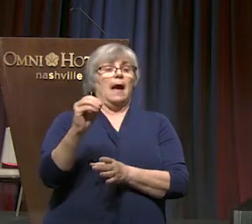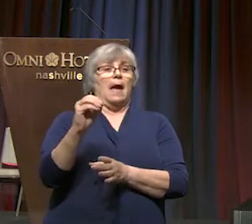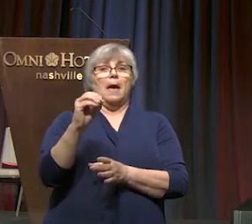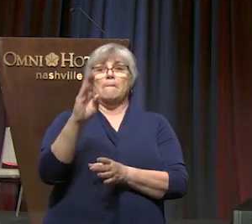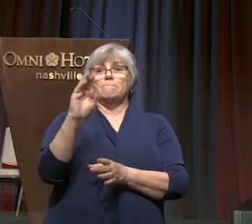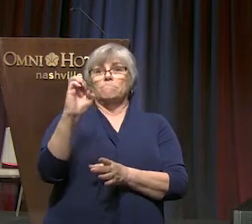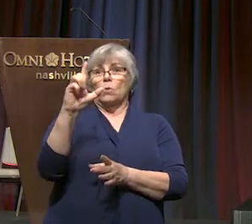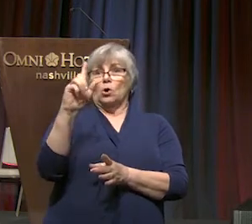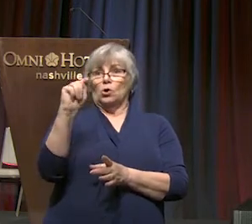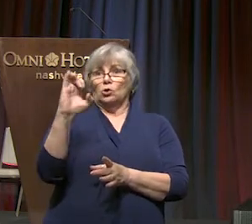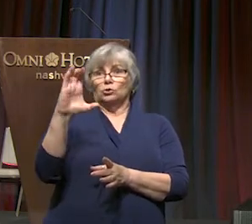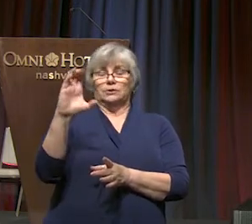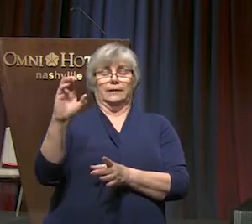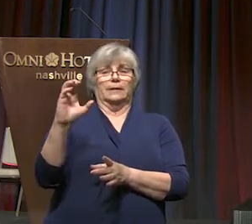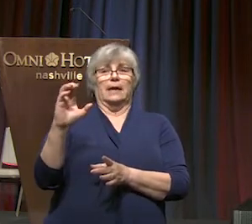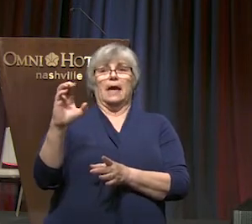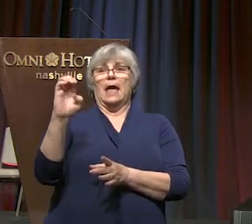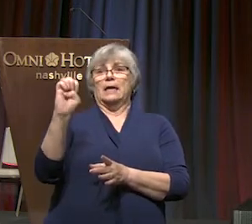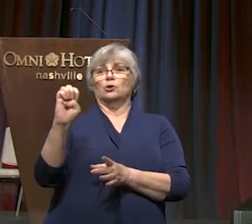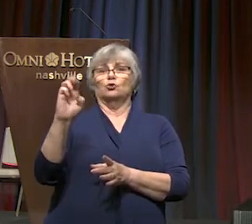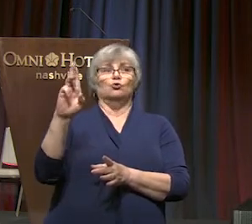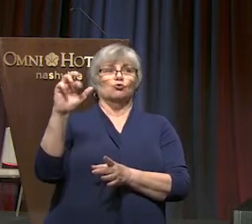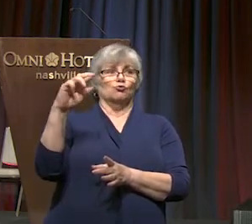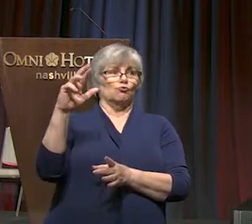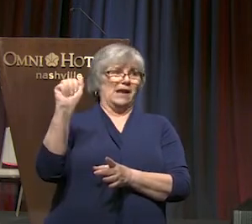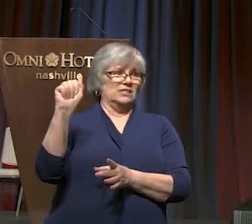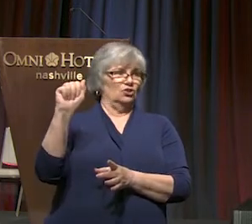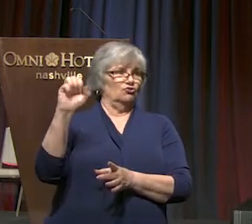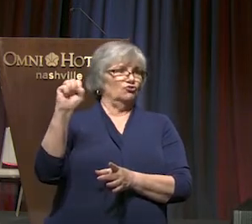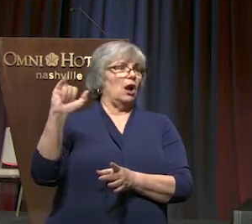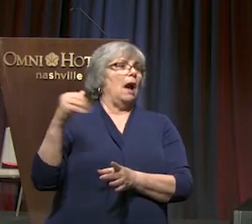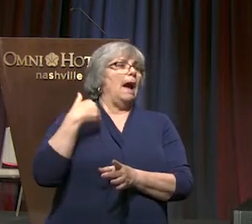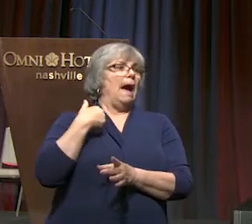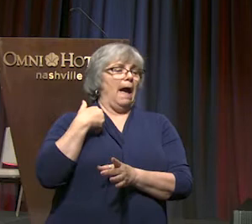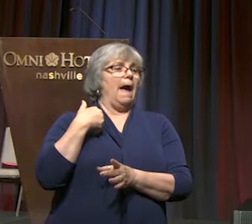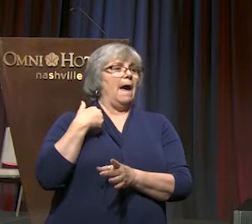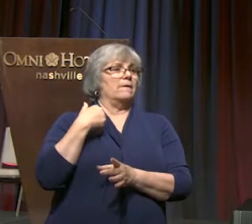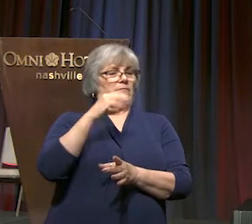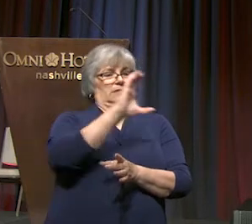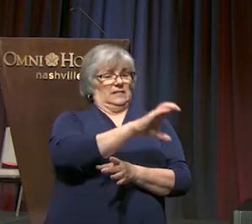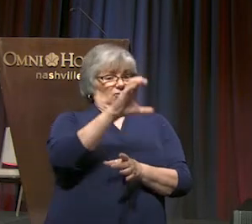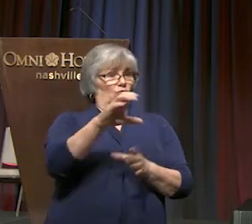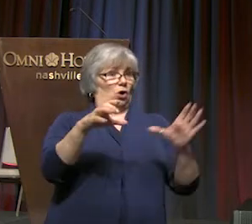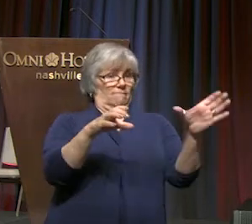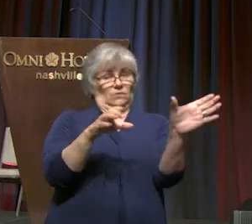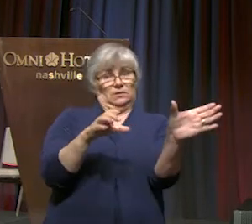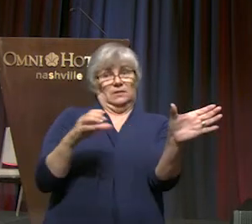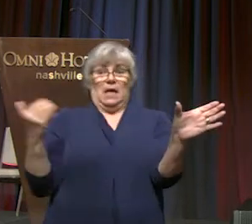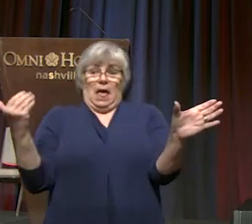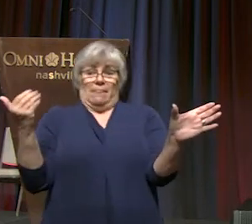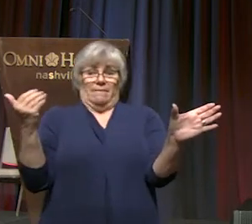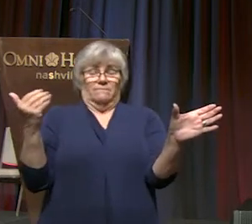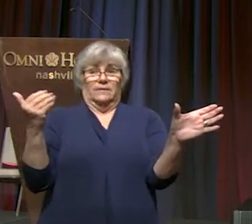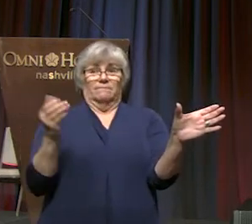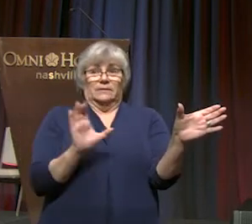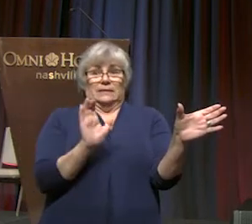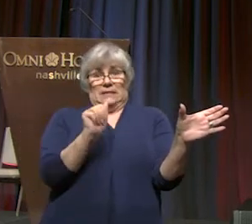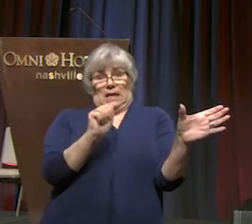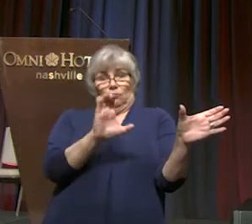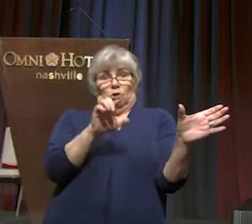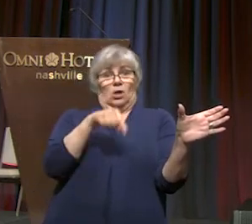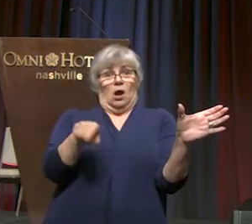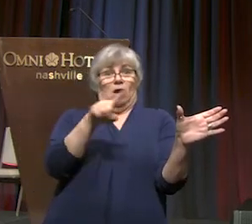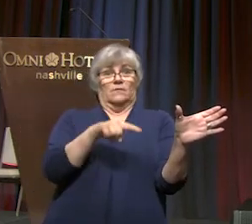Eurasia countries form a central conference. And the 15 countries and their annual conferences